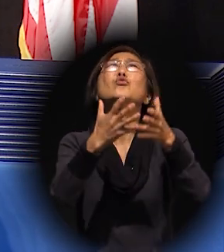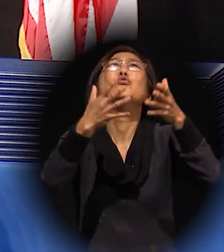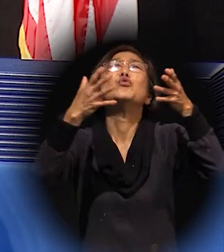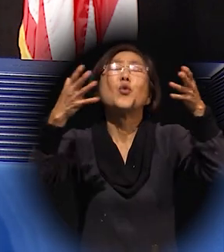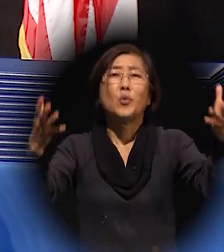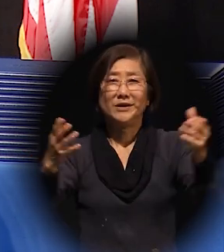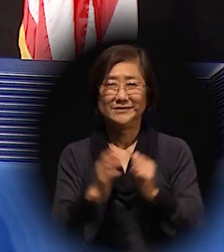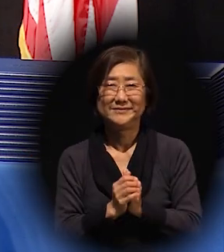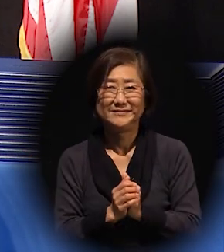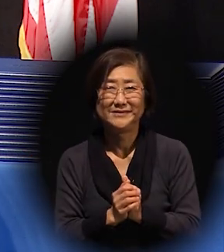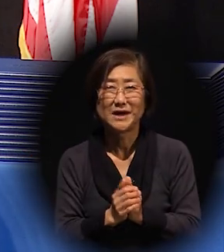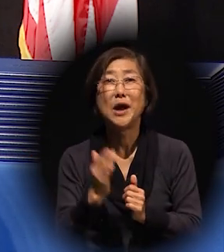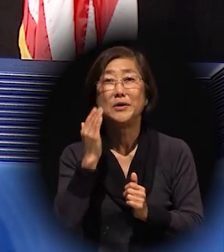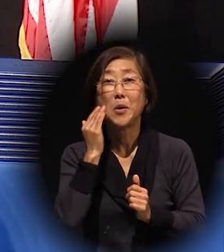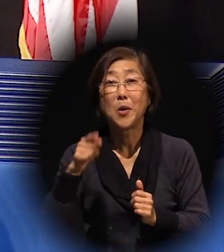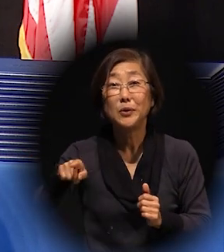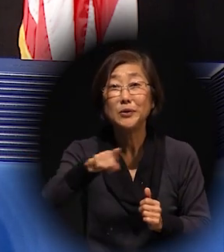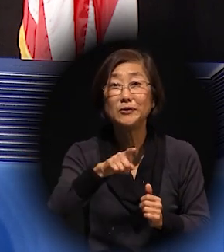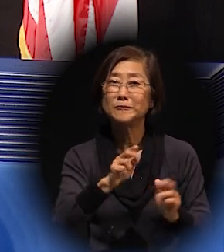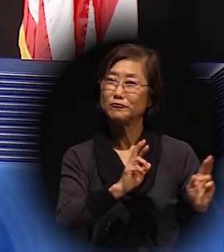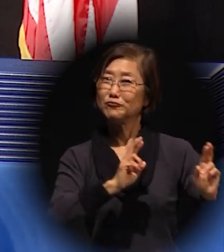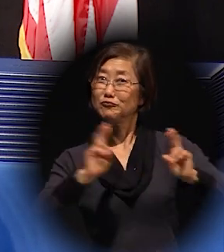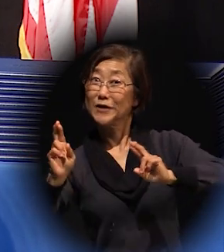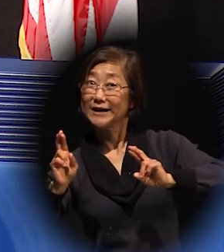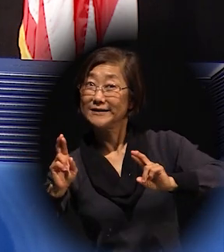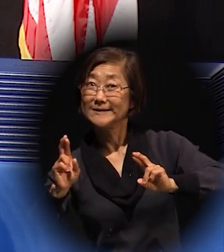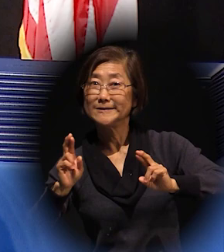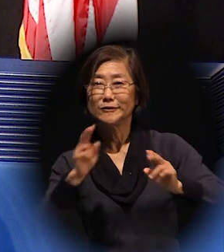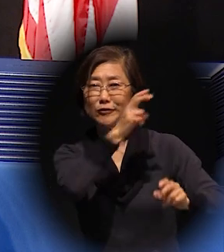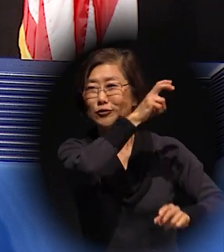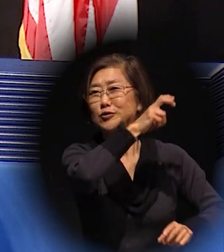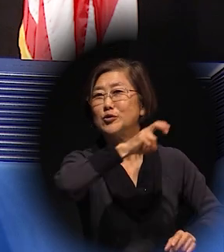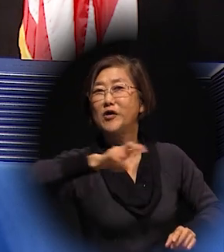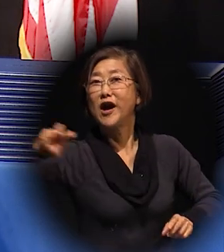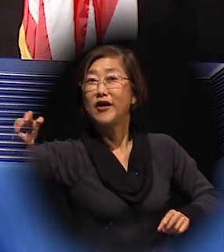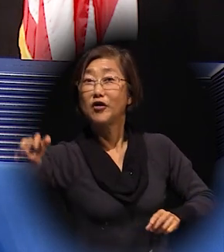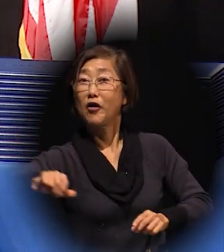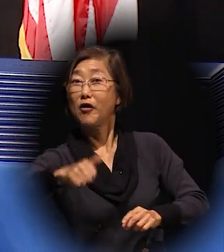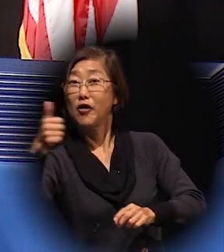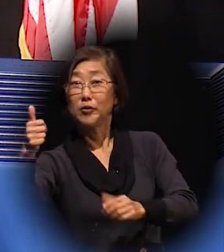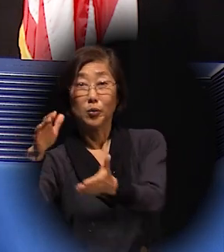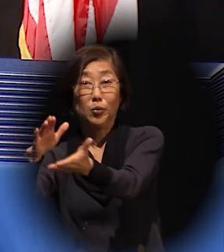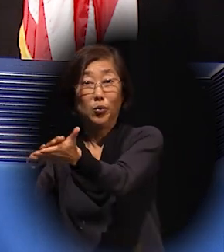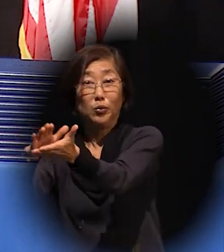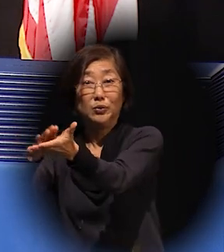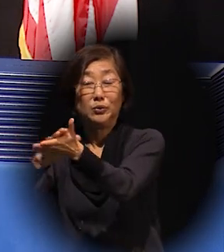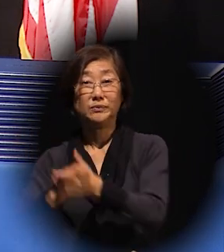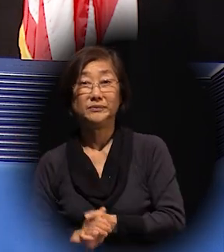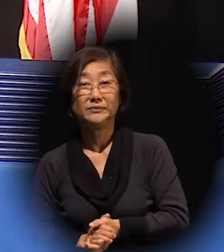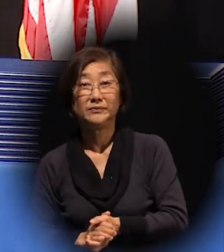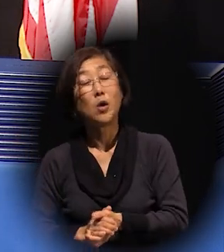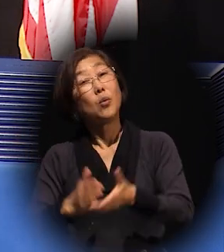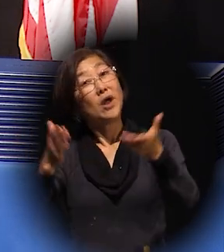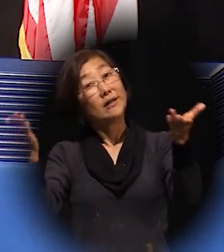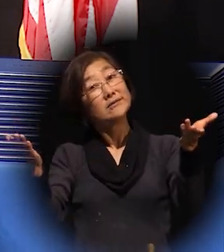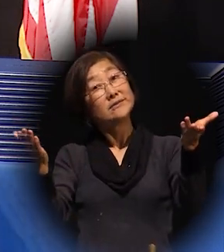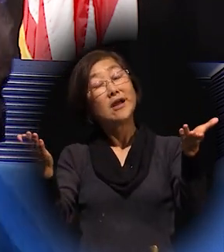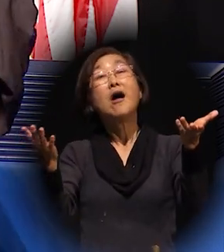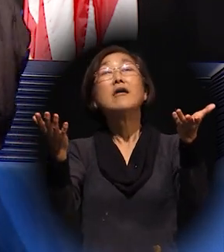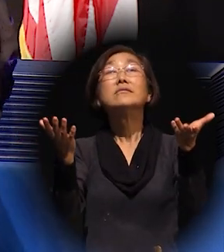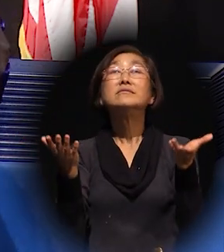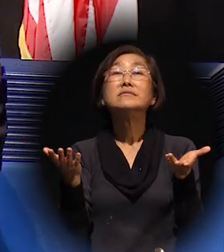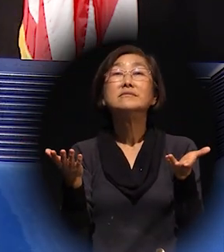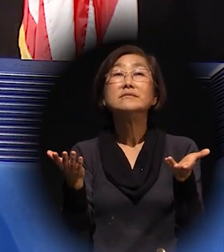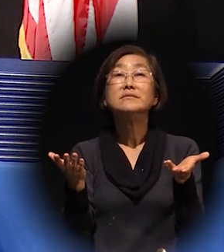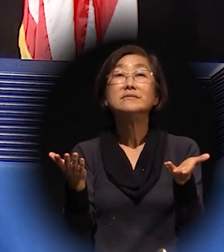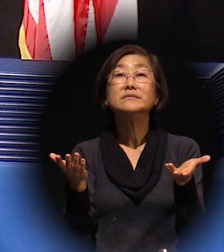much. I know that you are getting ready to transfer to other institutions. Well,